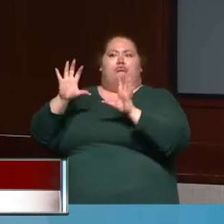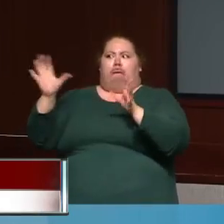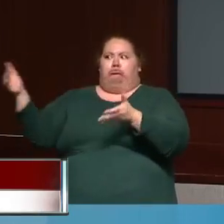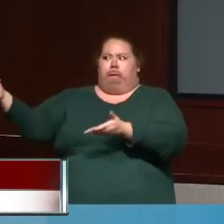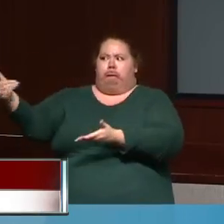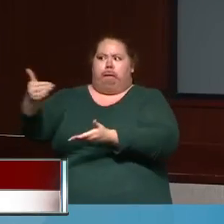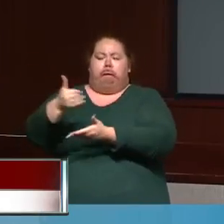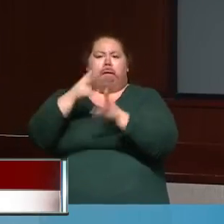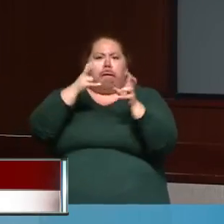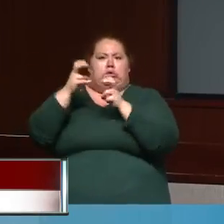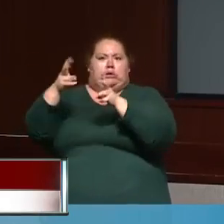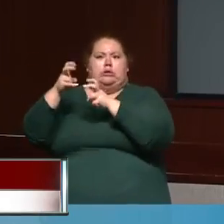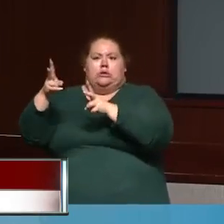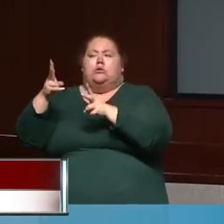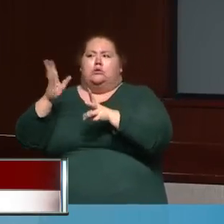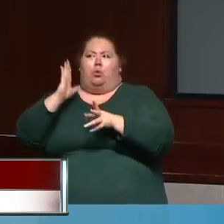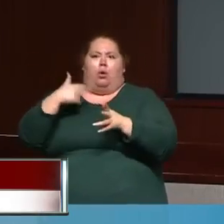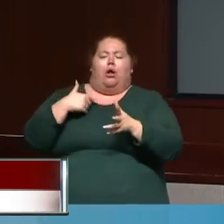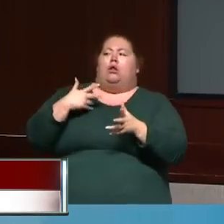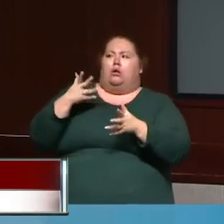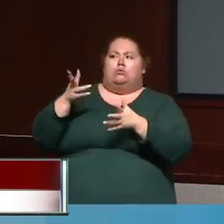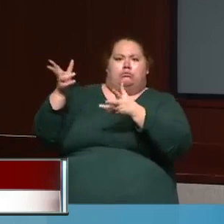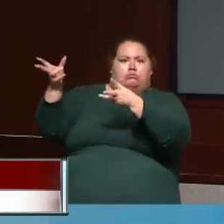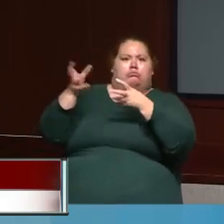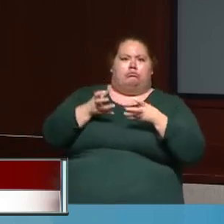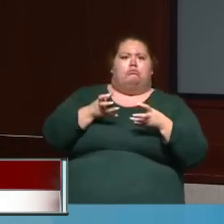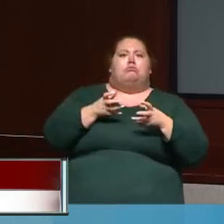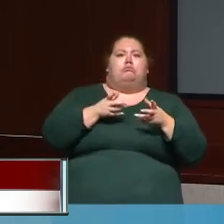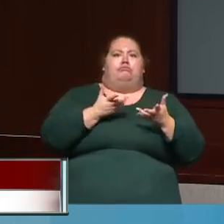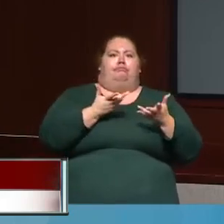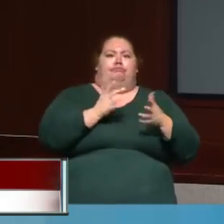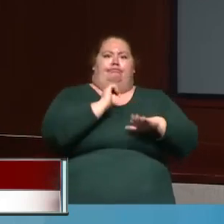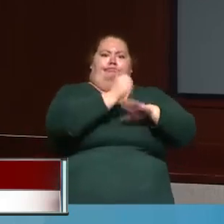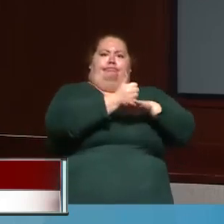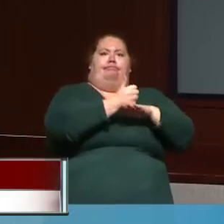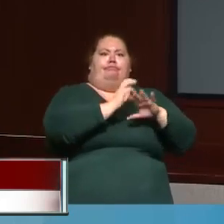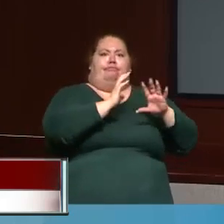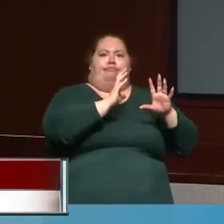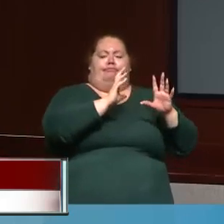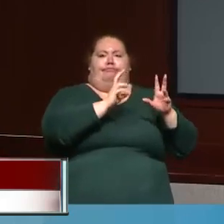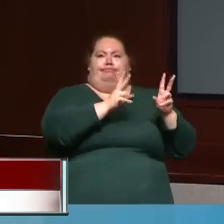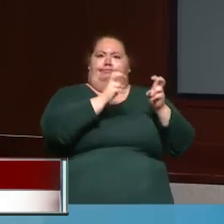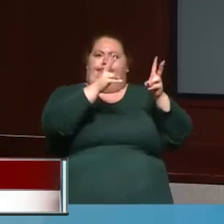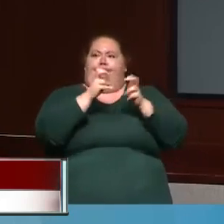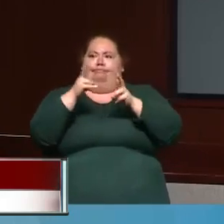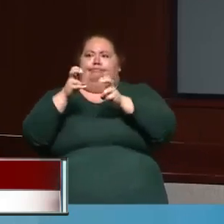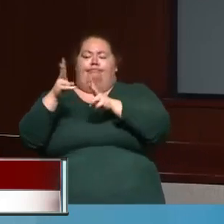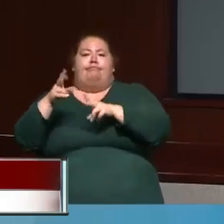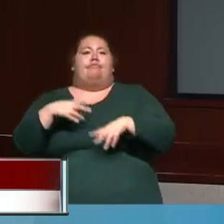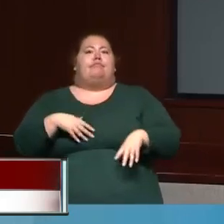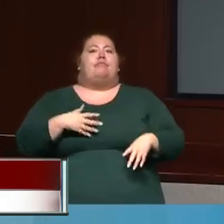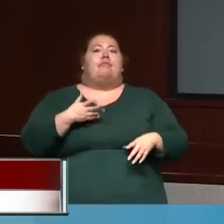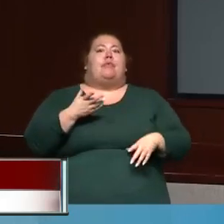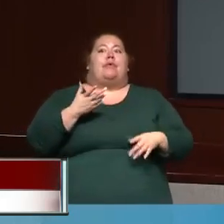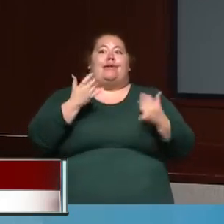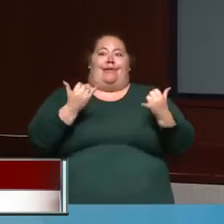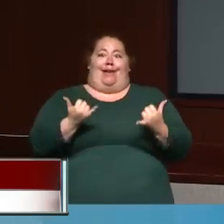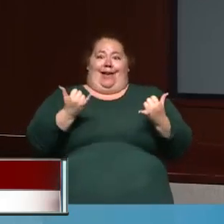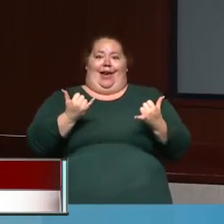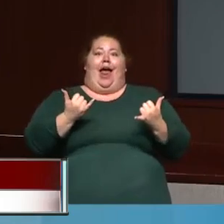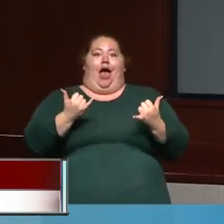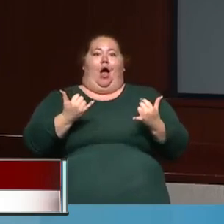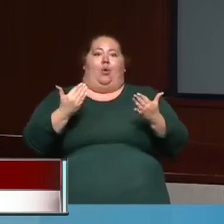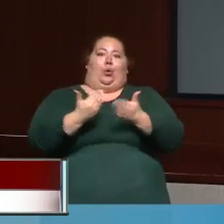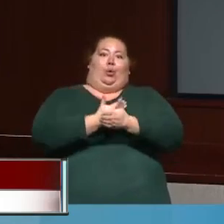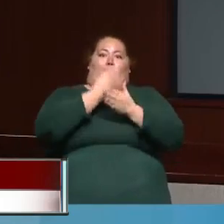community, so that if I fall into one of those categories now that weren't previously known to be a high-risk